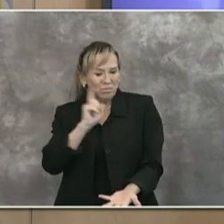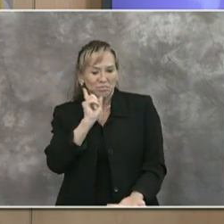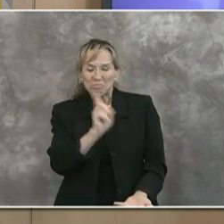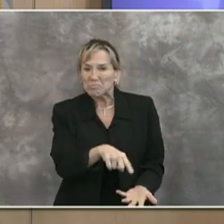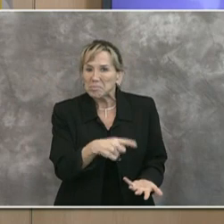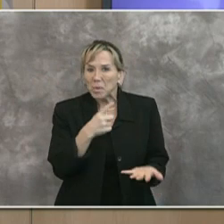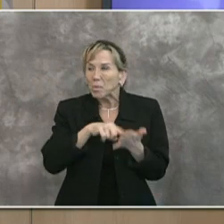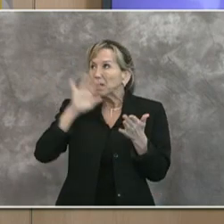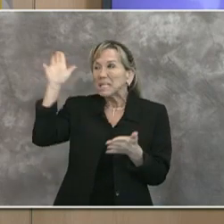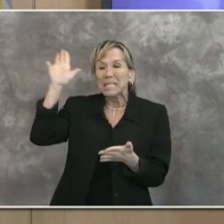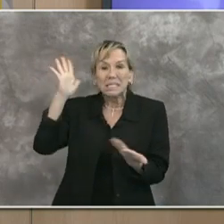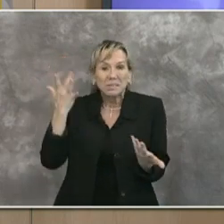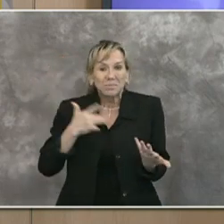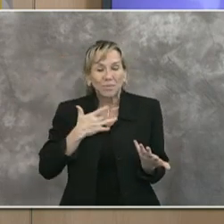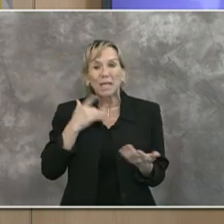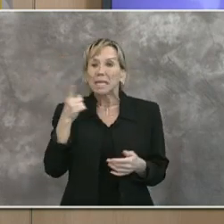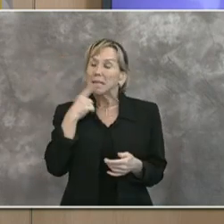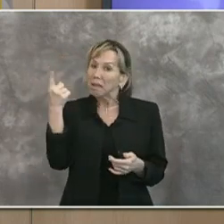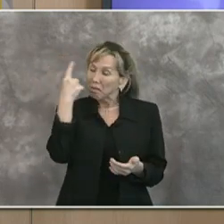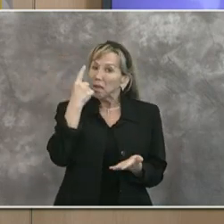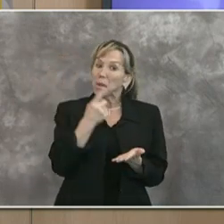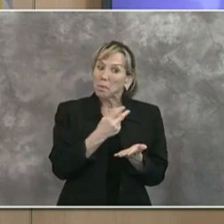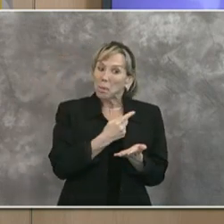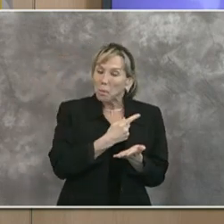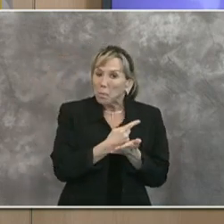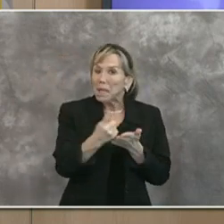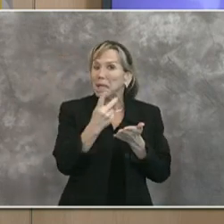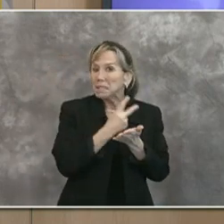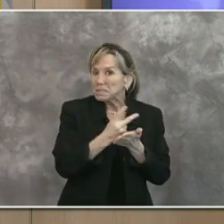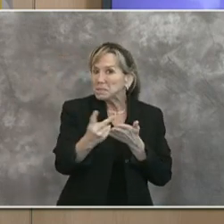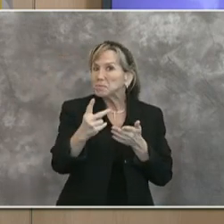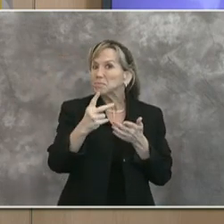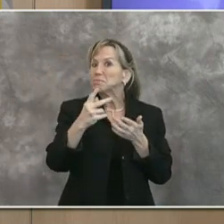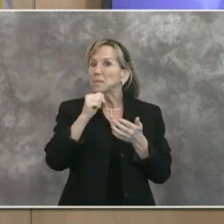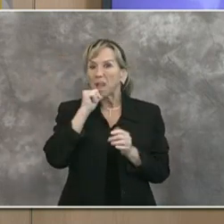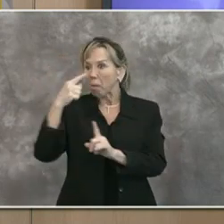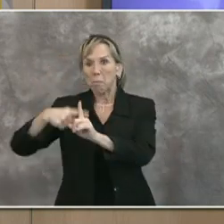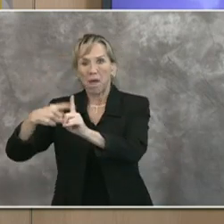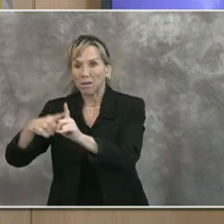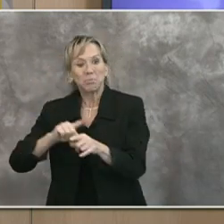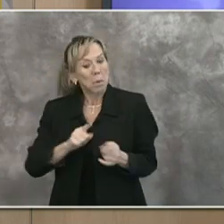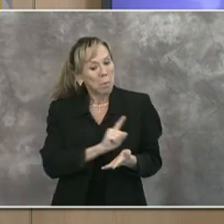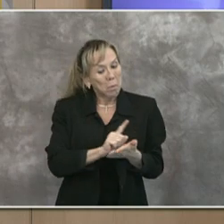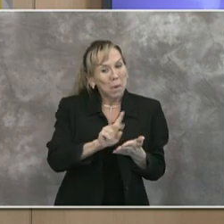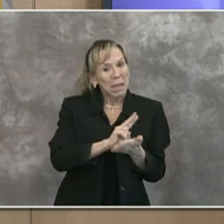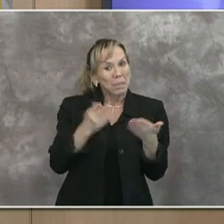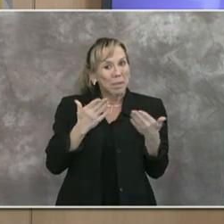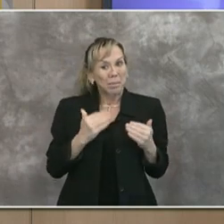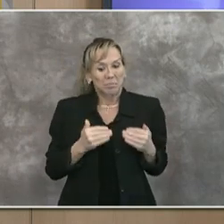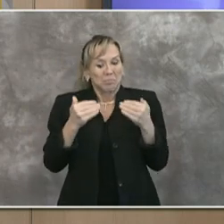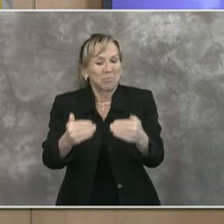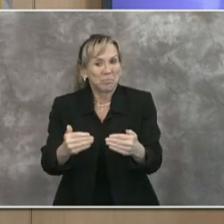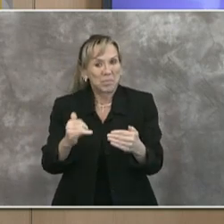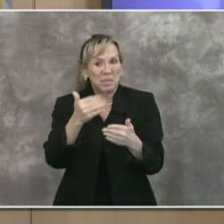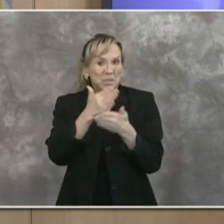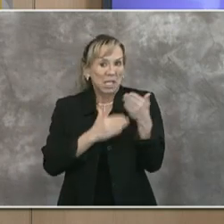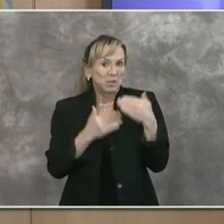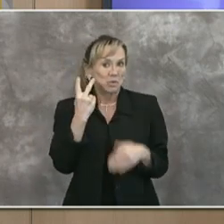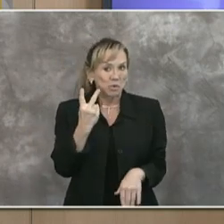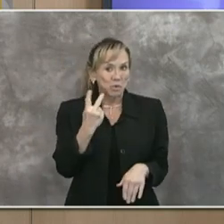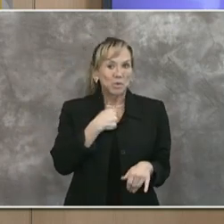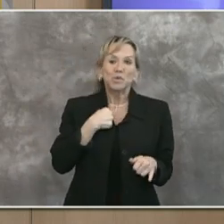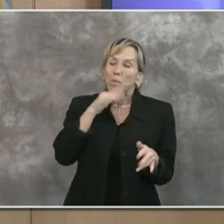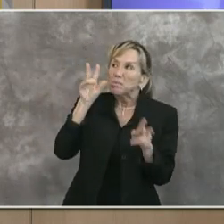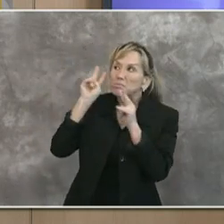weeks, not months away from moving into what they consider as stage 2. So we'll continue to monitor and look for advice and guidance from the state